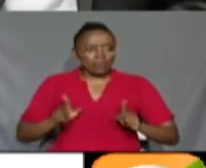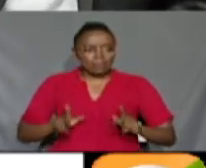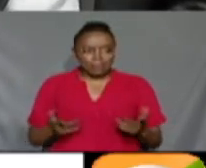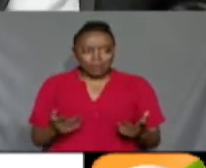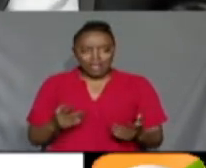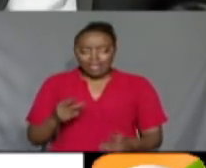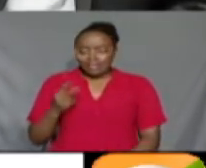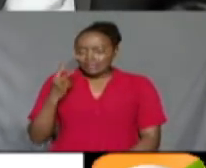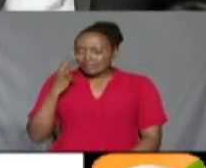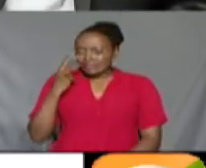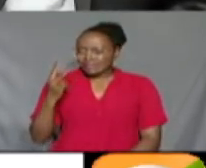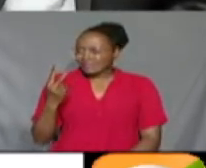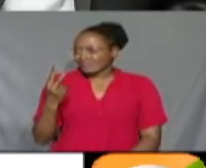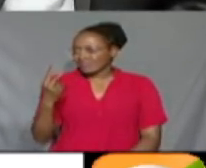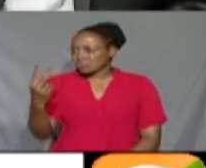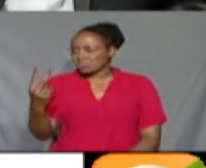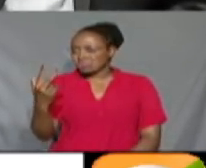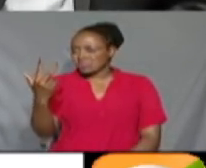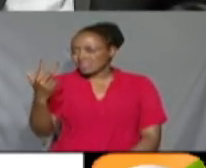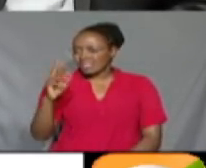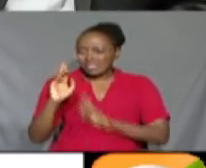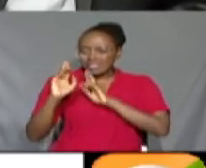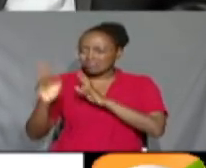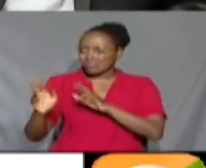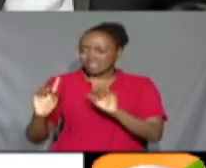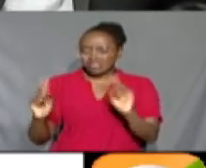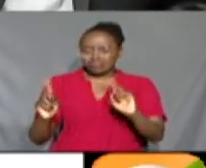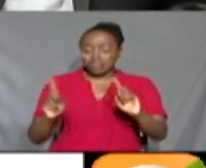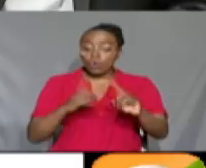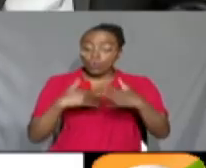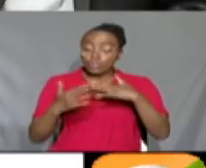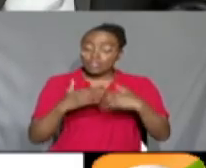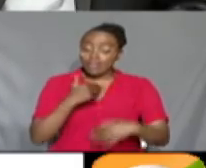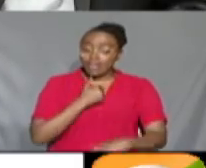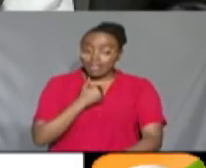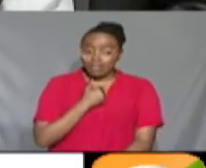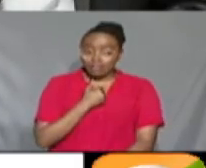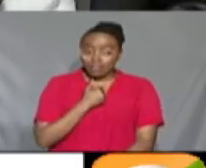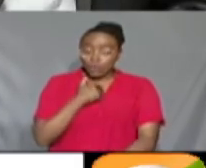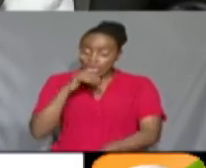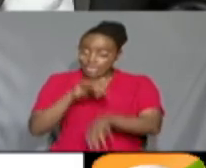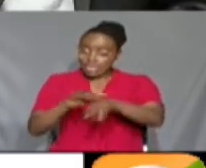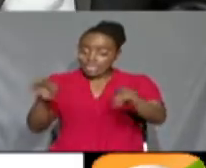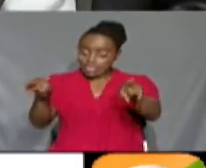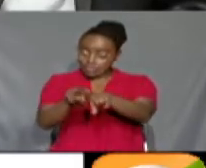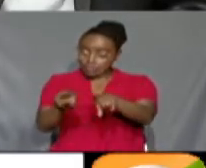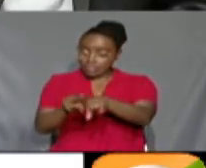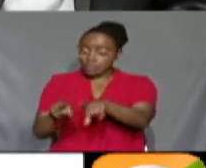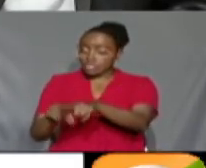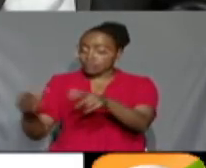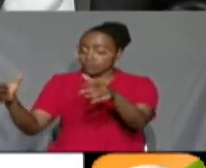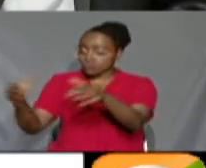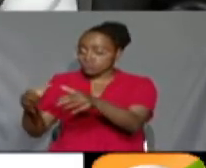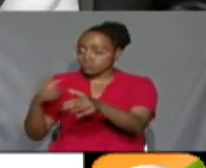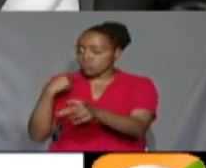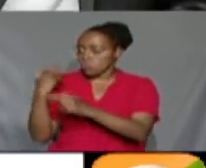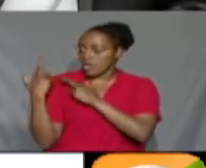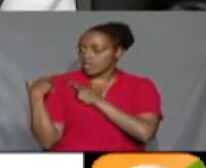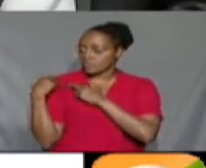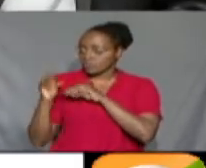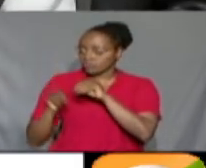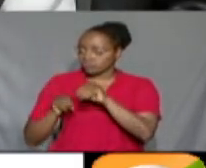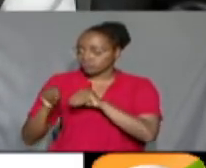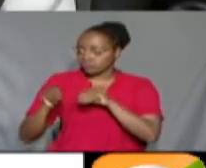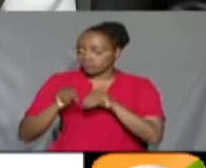I don't think there will be two reports or three reports. Mm-hmm. What we have is what we are going to get from the same task force. If you go through, so the, if they bring, hold on,